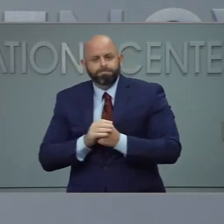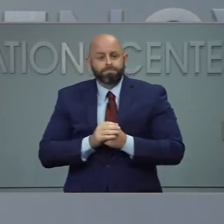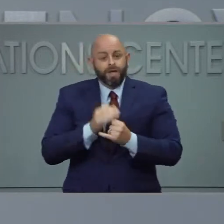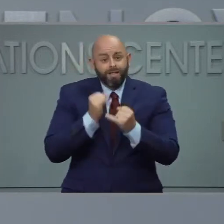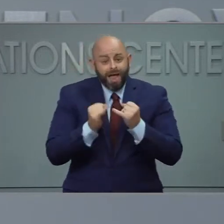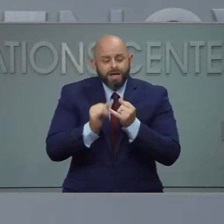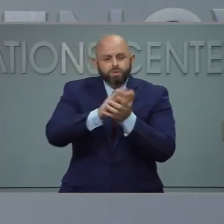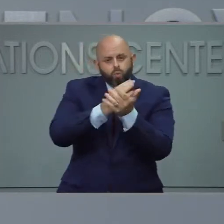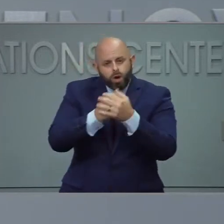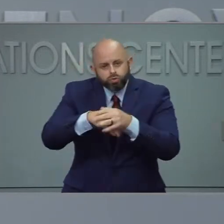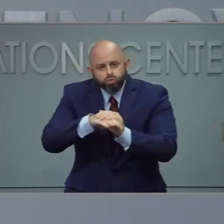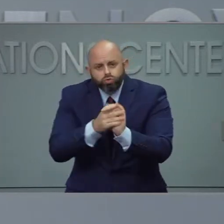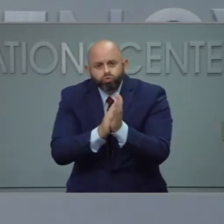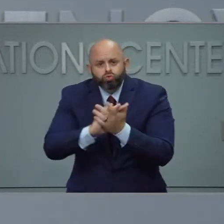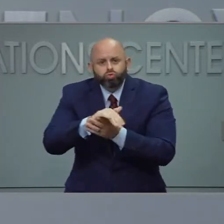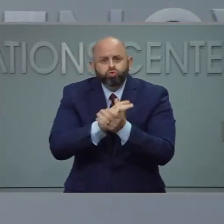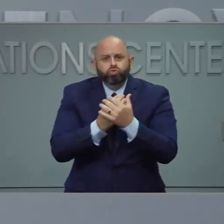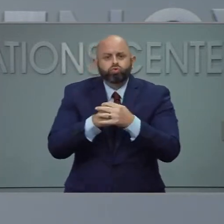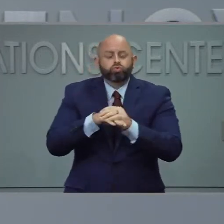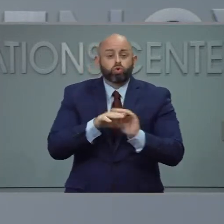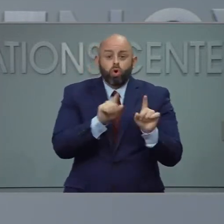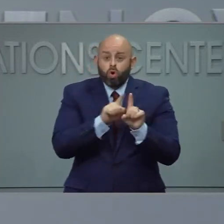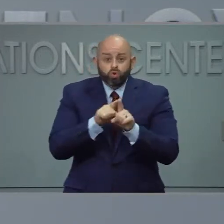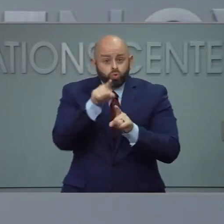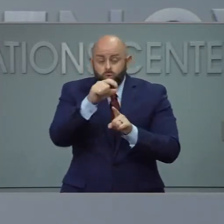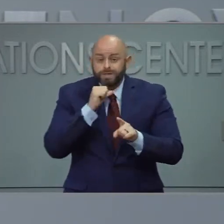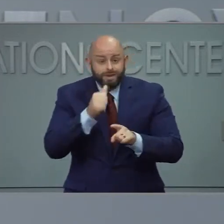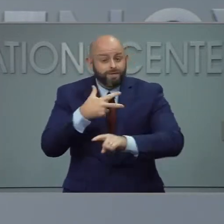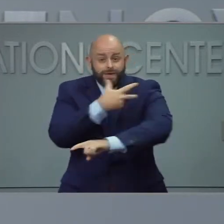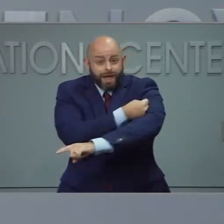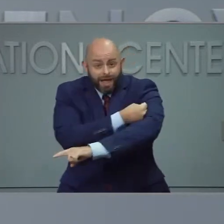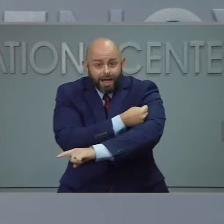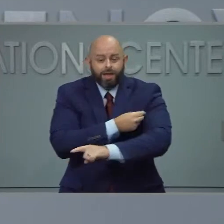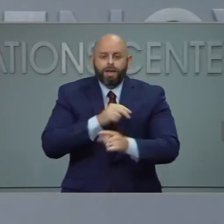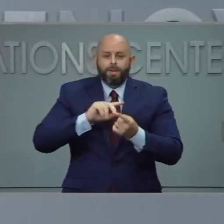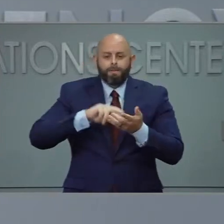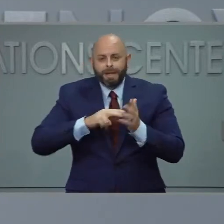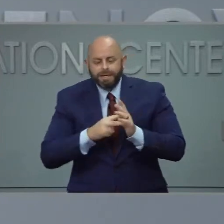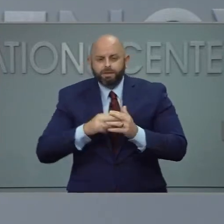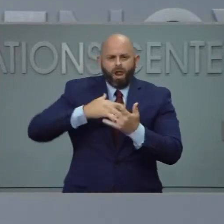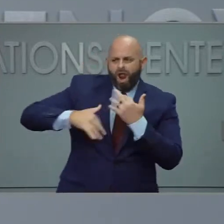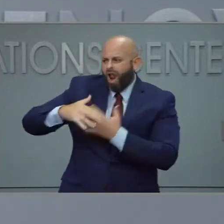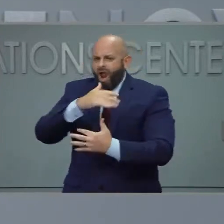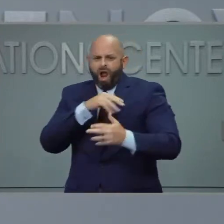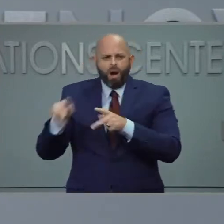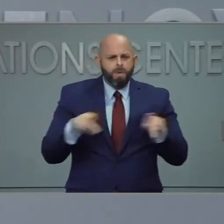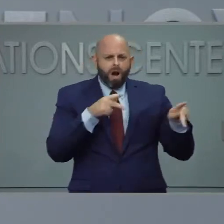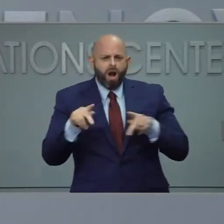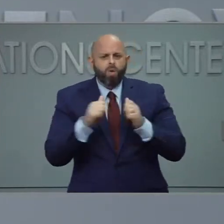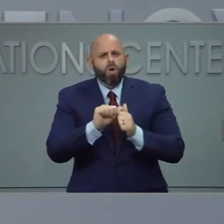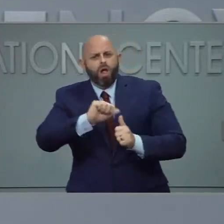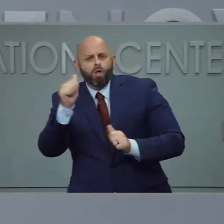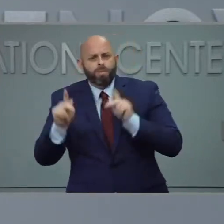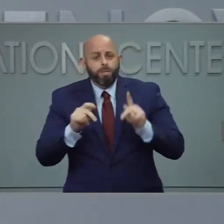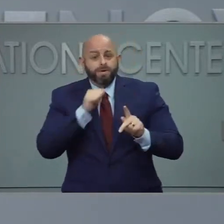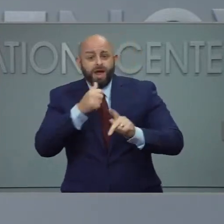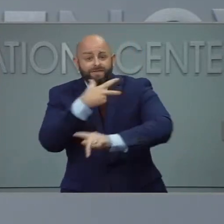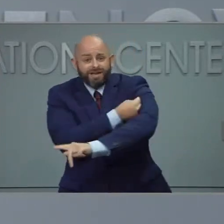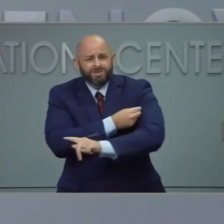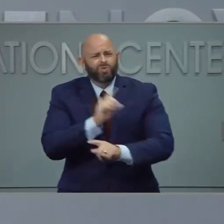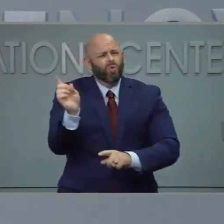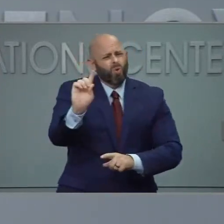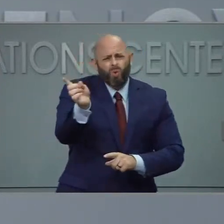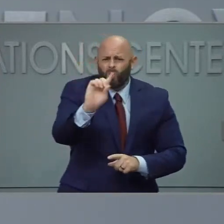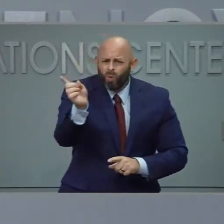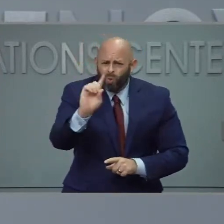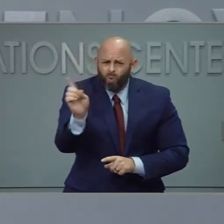if you're not vaccinated, you should not gather with unvaccinated people who you do not live with. If you do, please stay outside